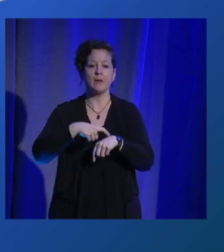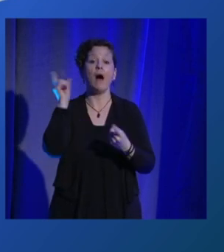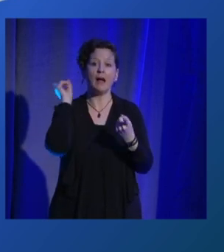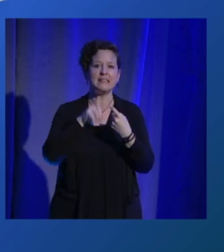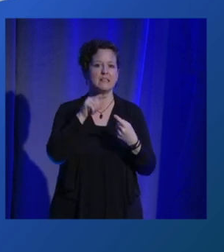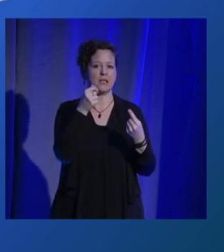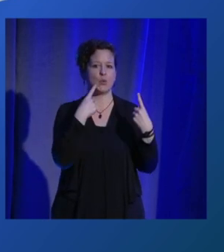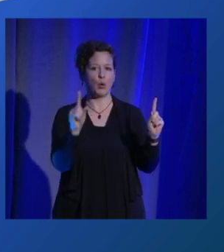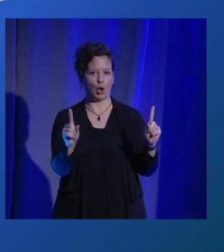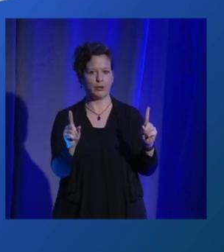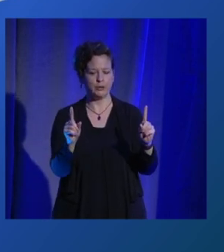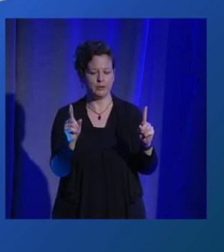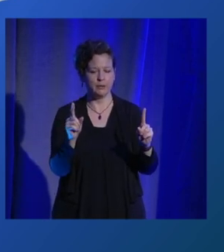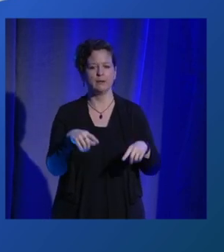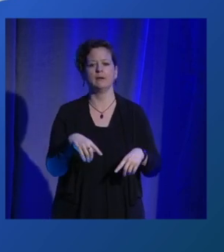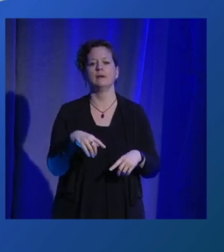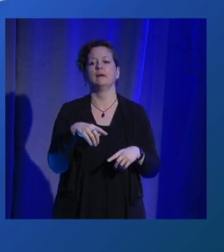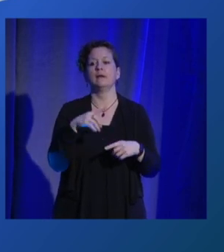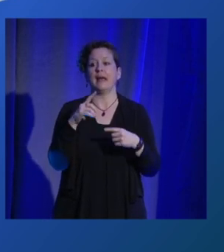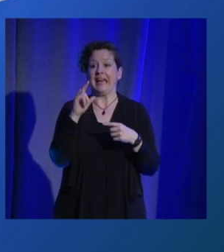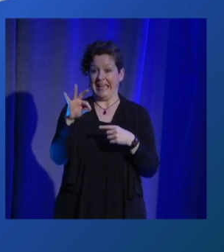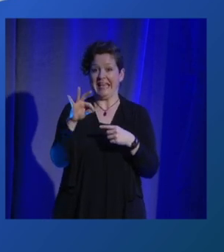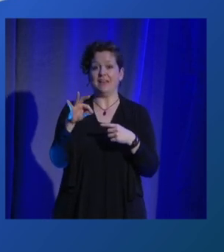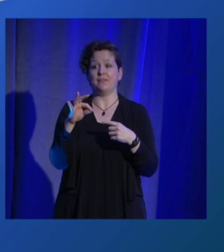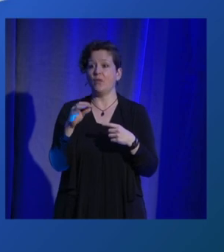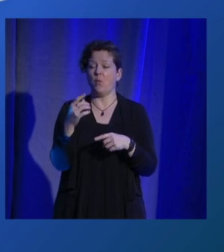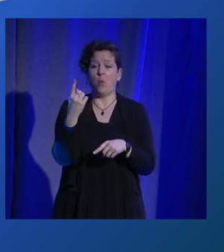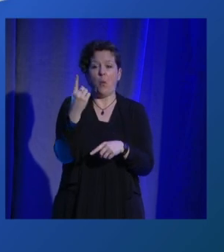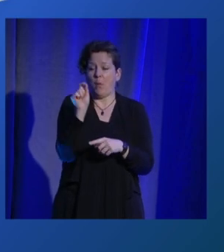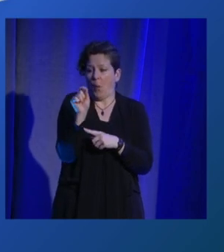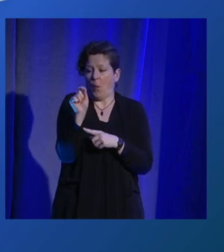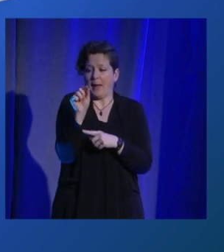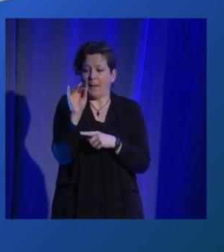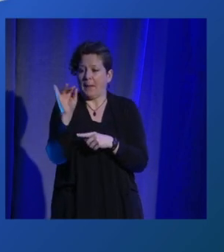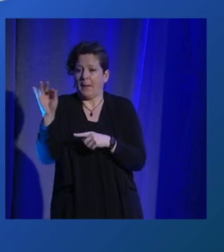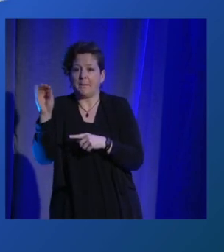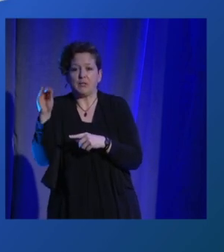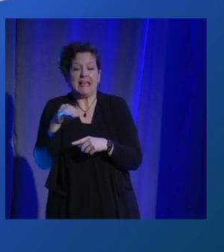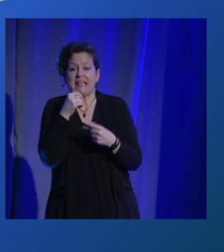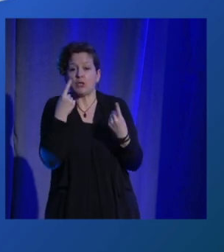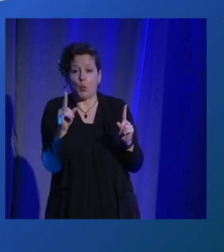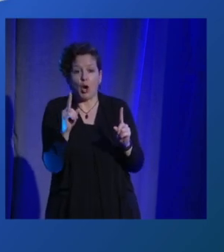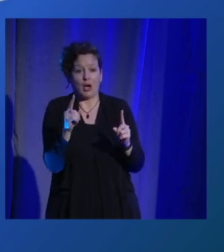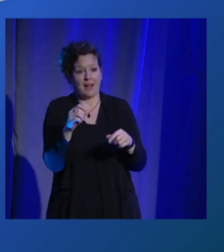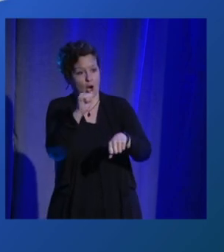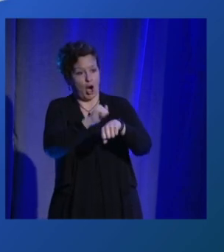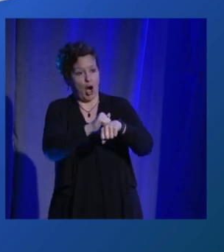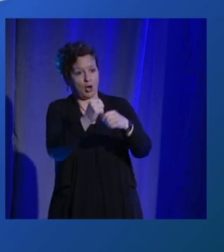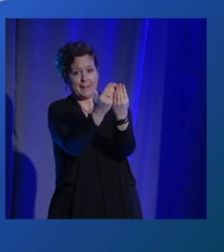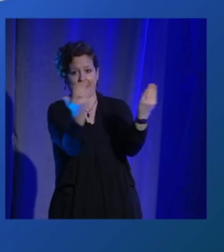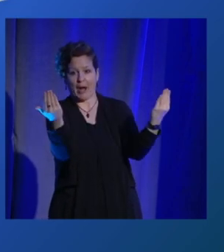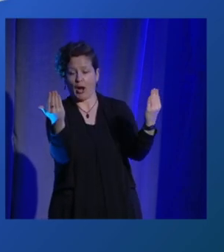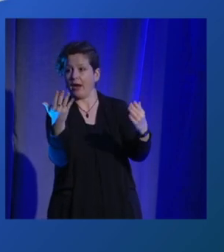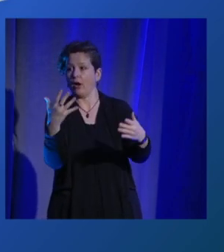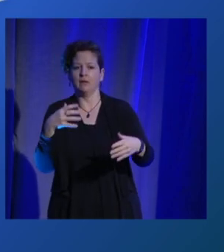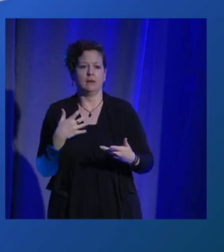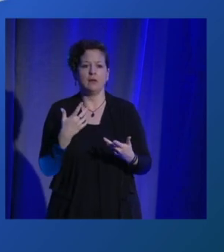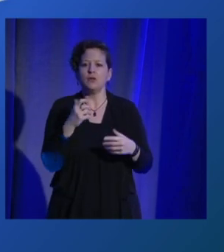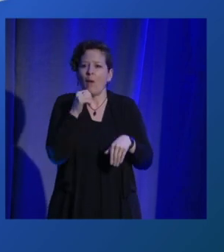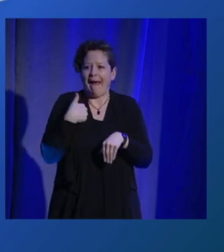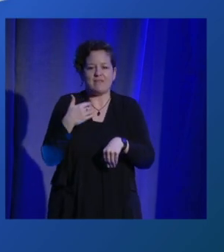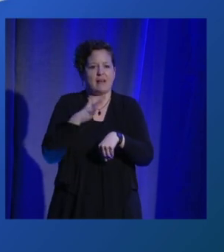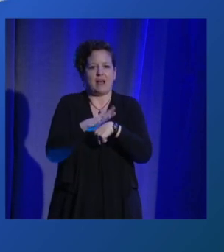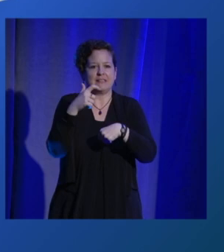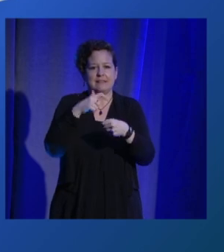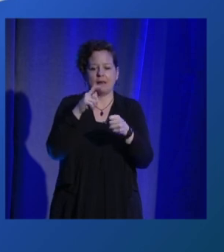hour into a barrier that's made of concrete you do not have enough time between when the machine kind of